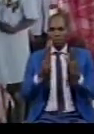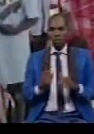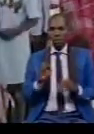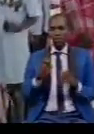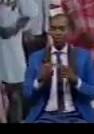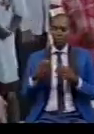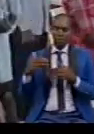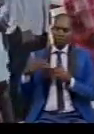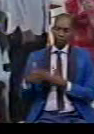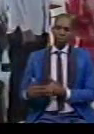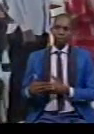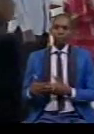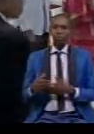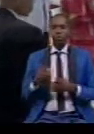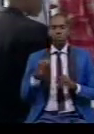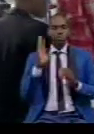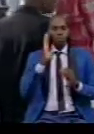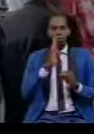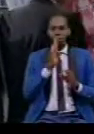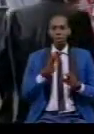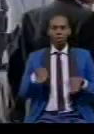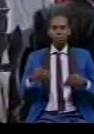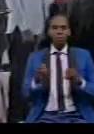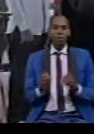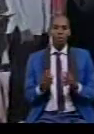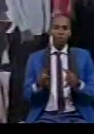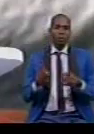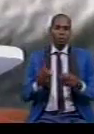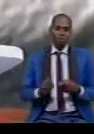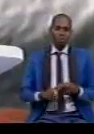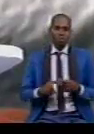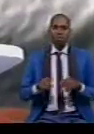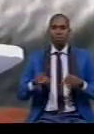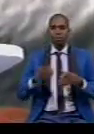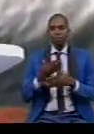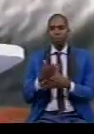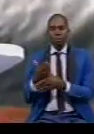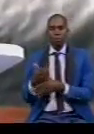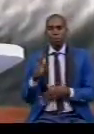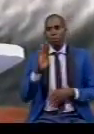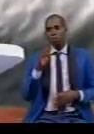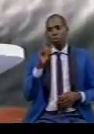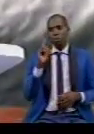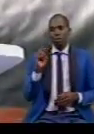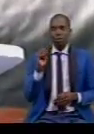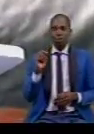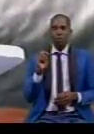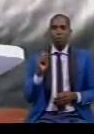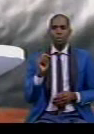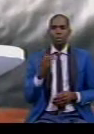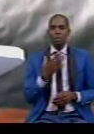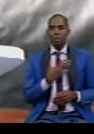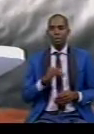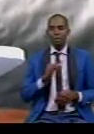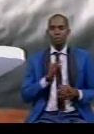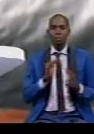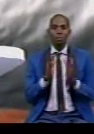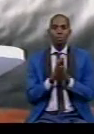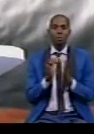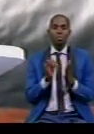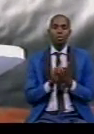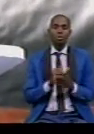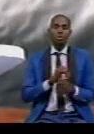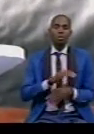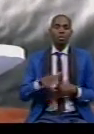all that, but before you go out, you come back to behold, I given unto you power to tread